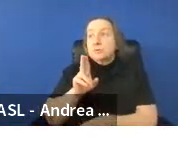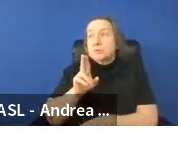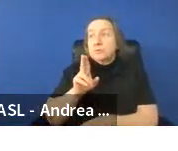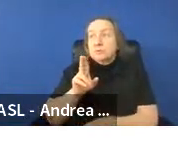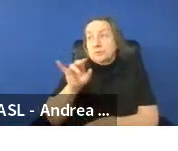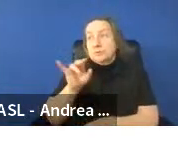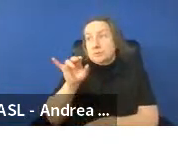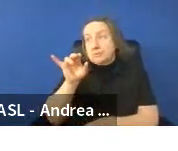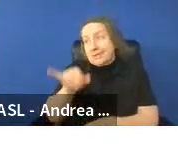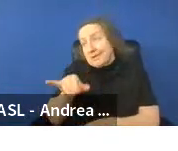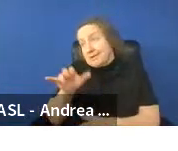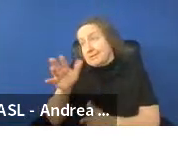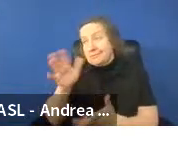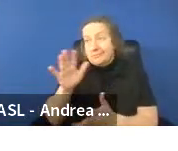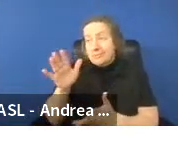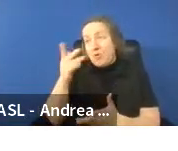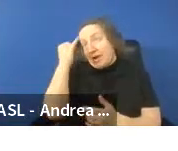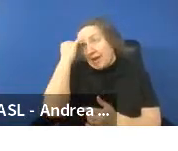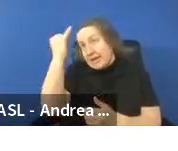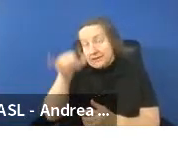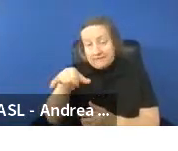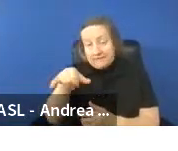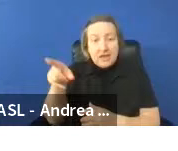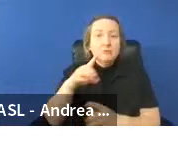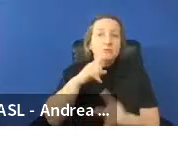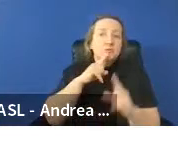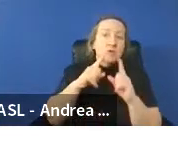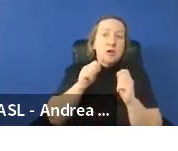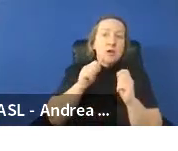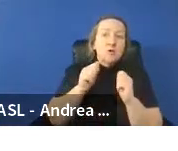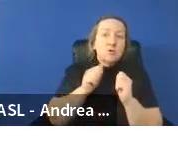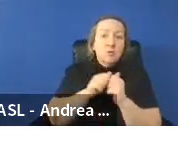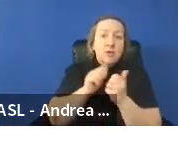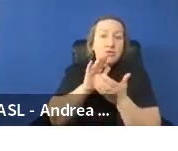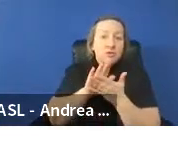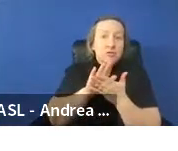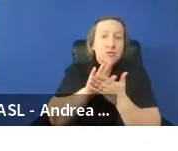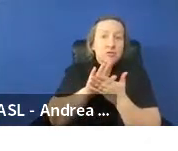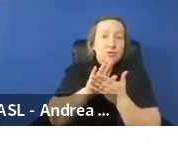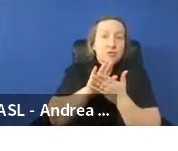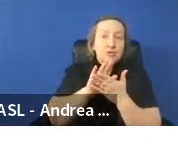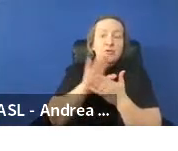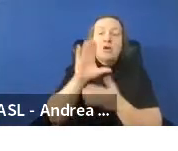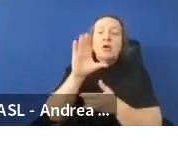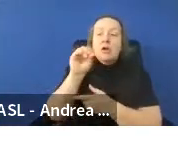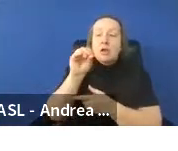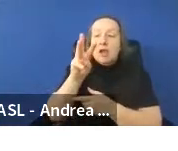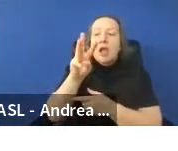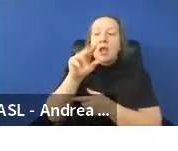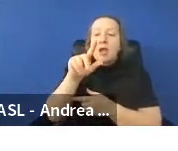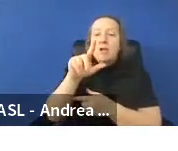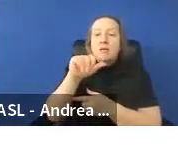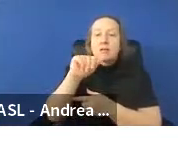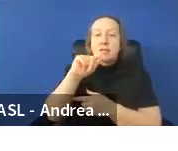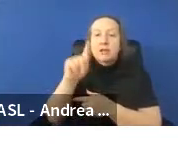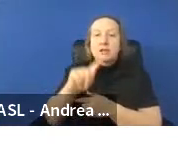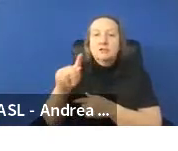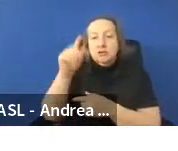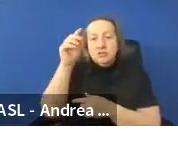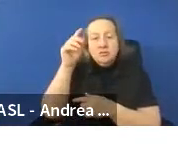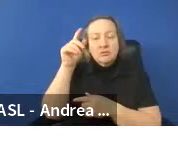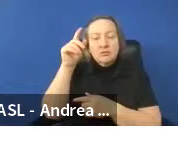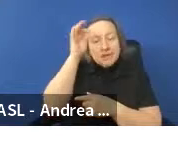a version of this, to talk to the Cowlitz tribe, to show them the impacts